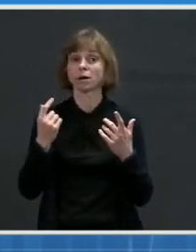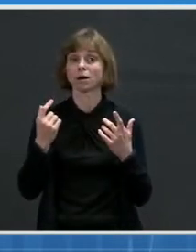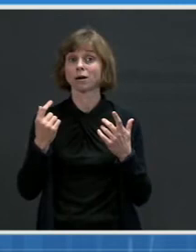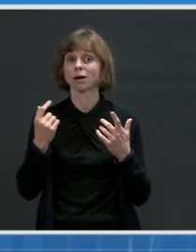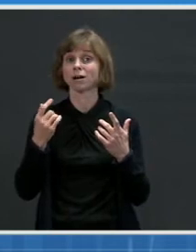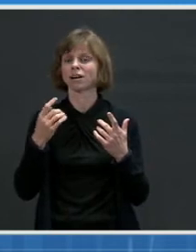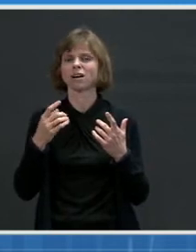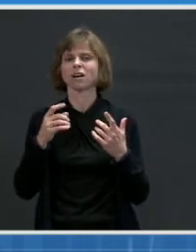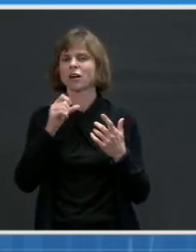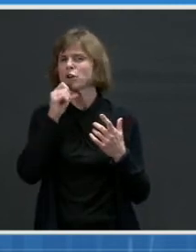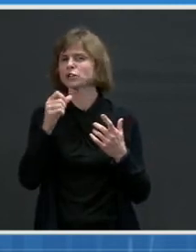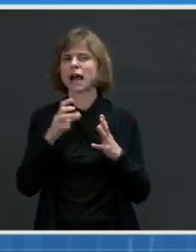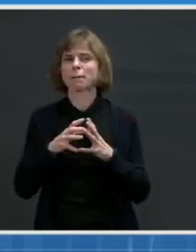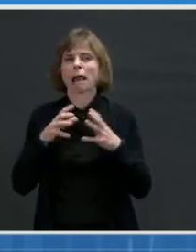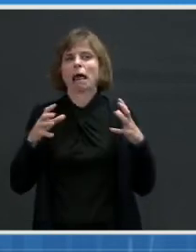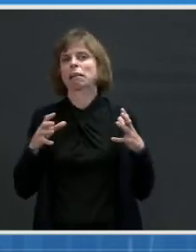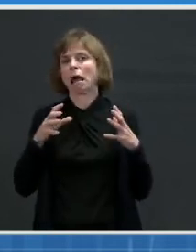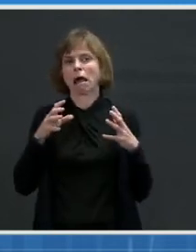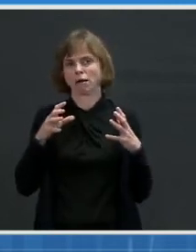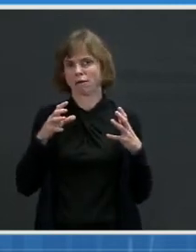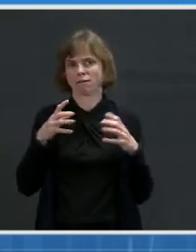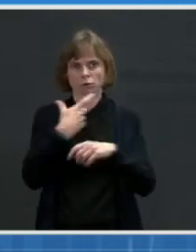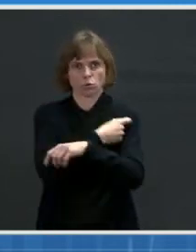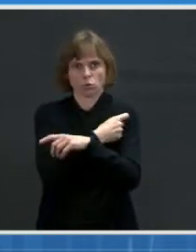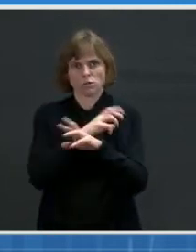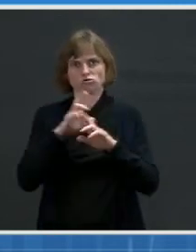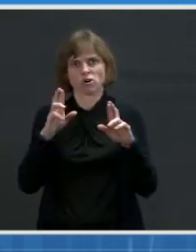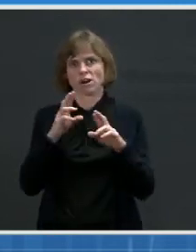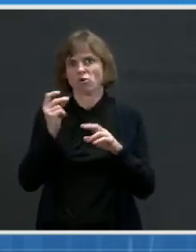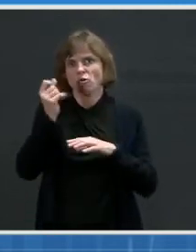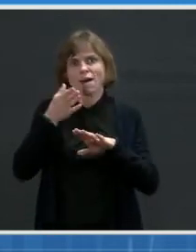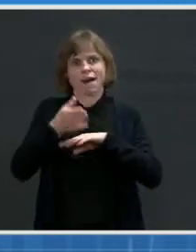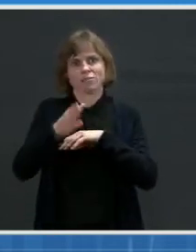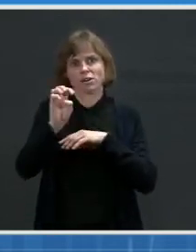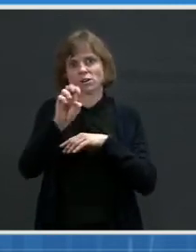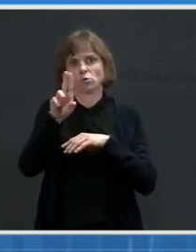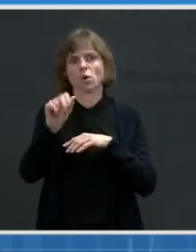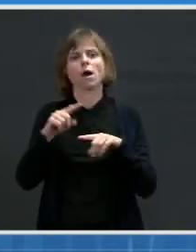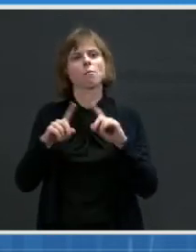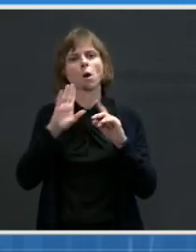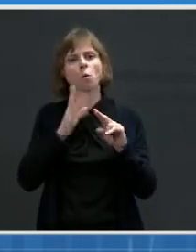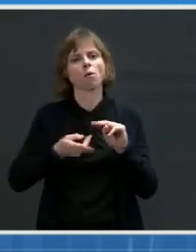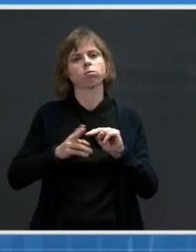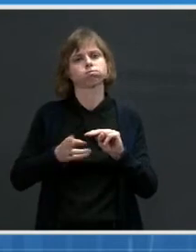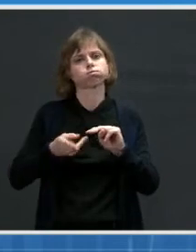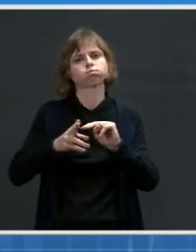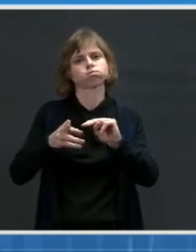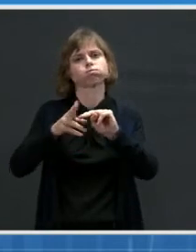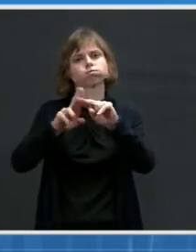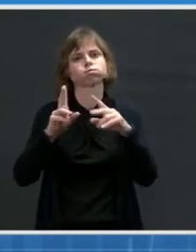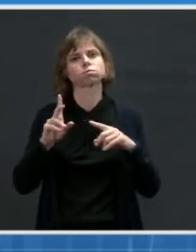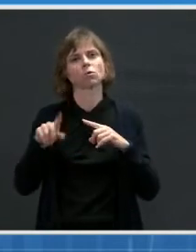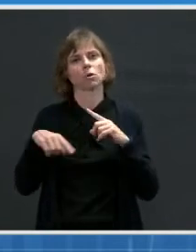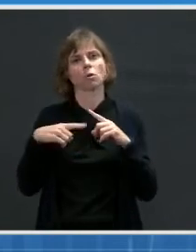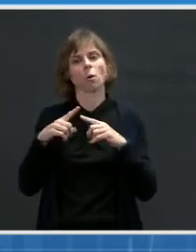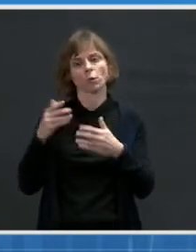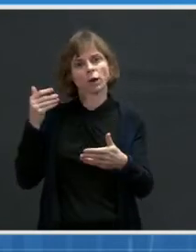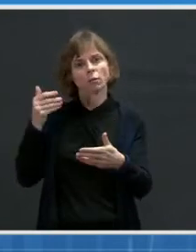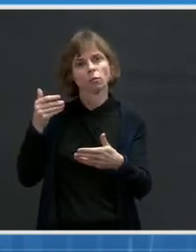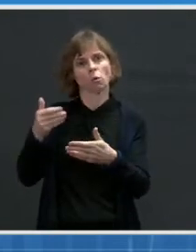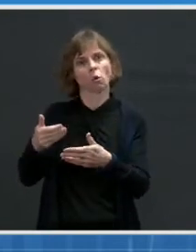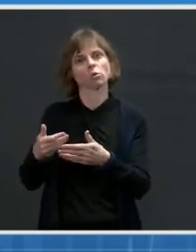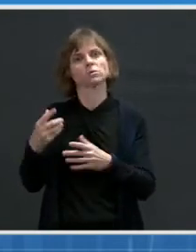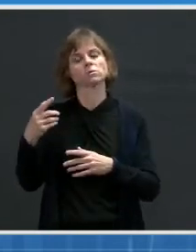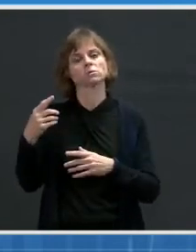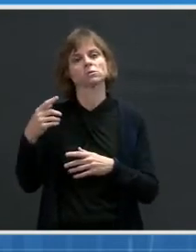the heels of the EUA, but that will accelerate as we get into the months towards the contractual arrangement of when